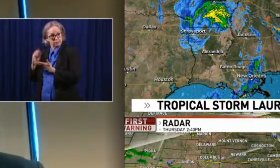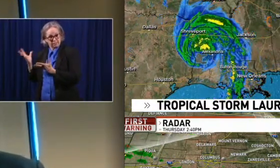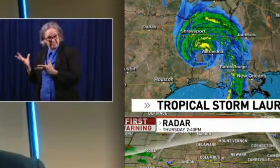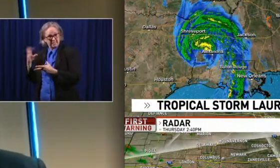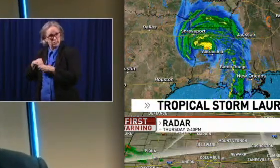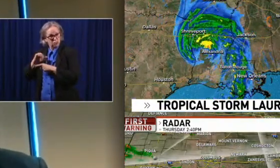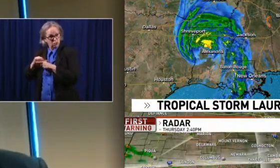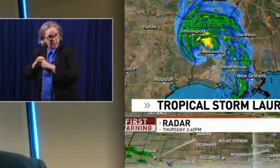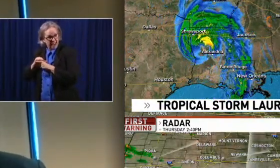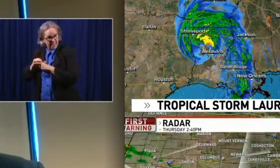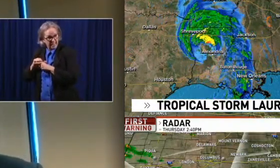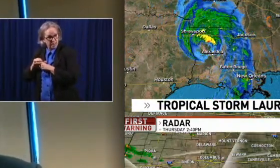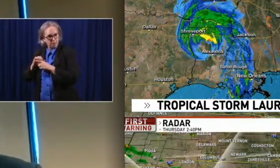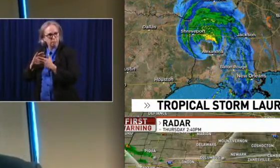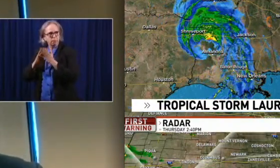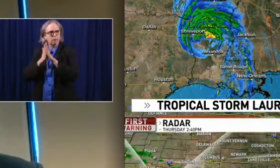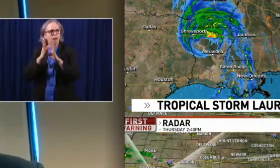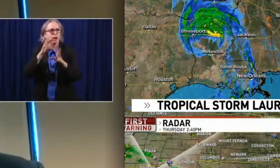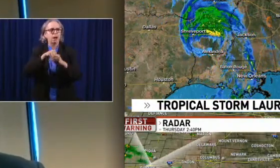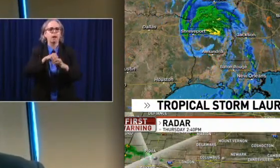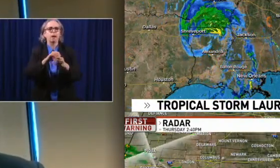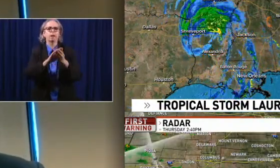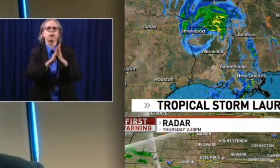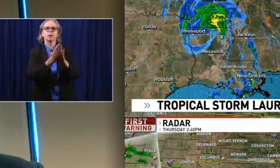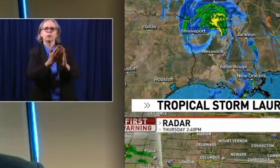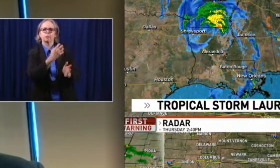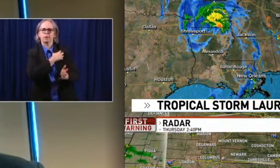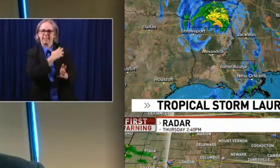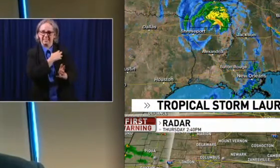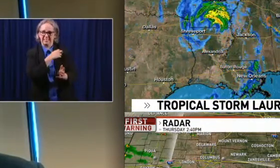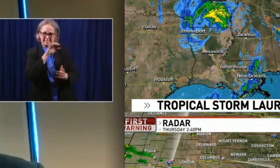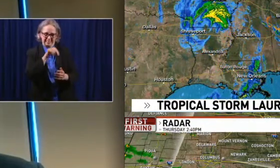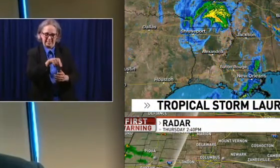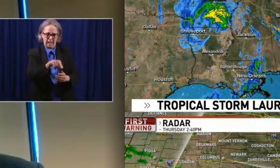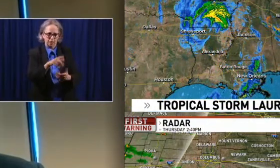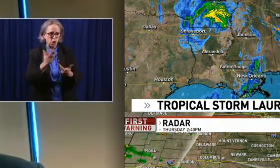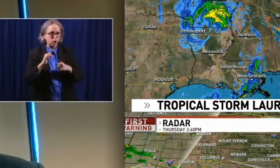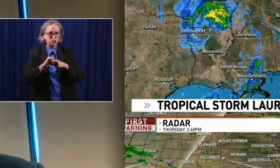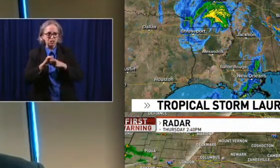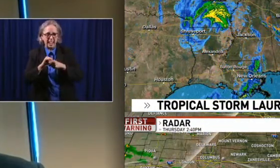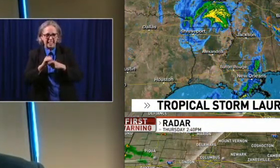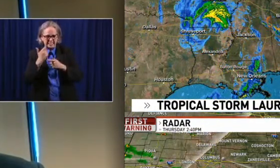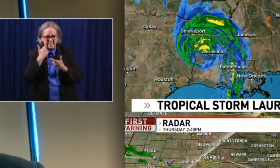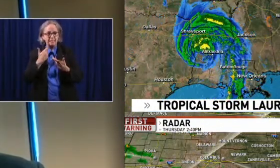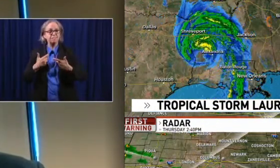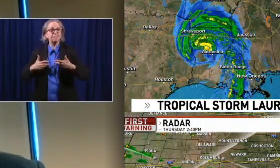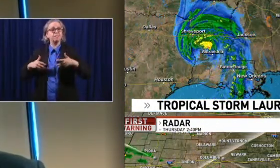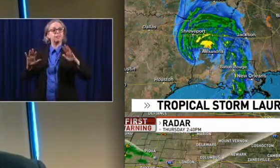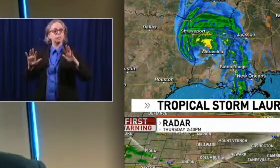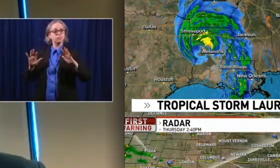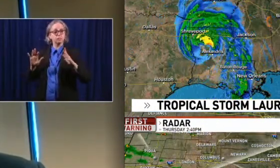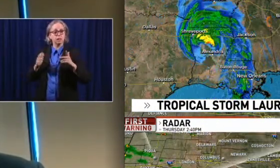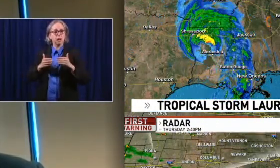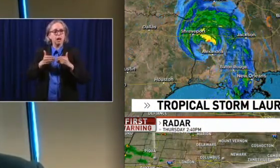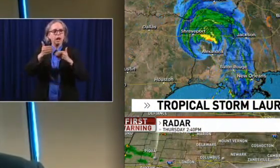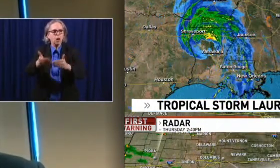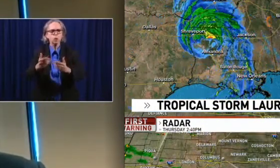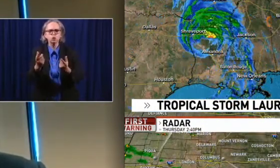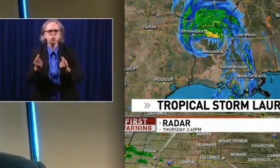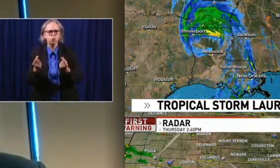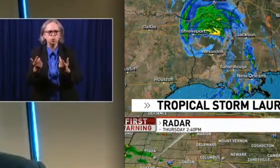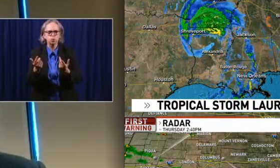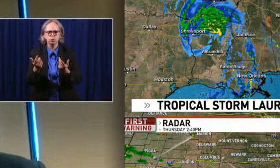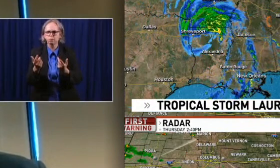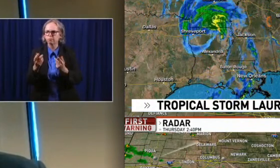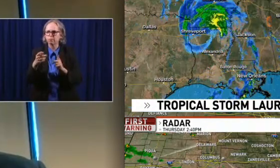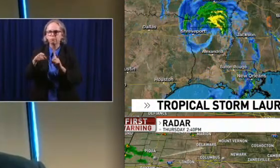who completed their training just about a week or so ago with no incidents, and we're very, very delighted